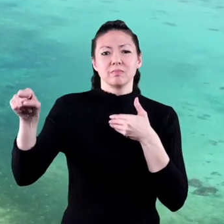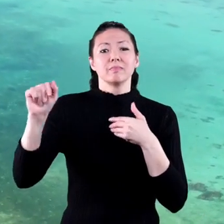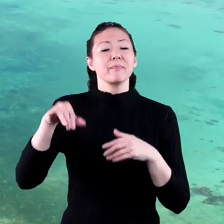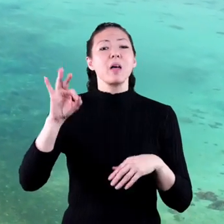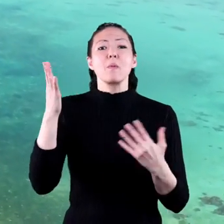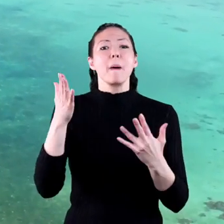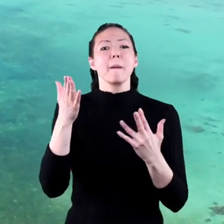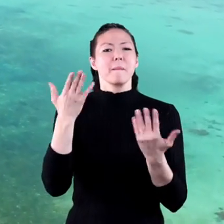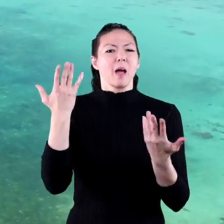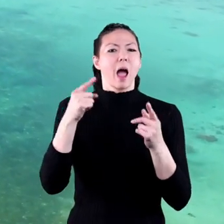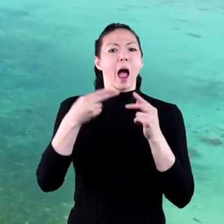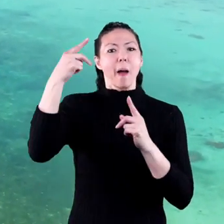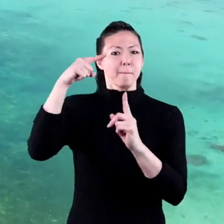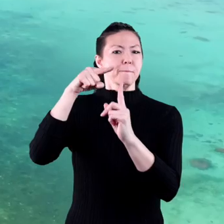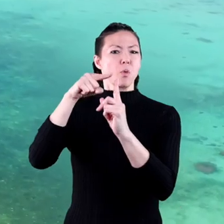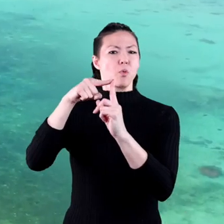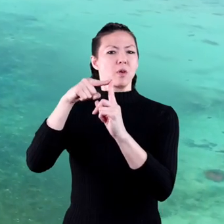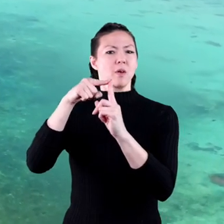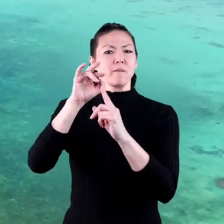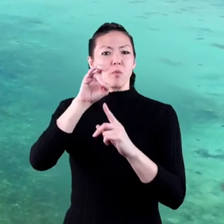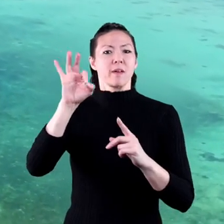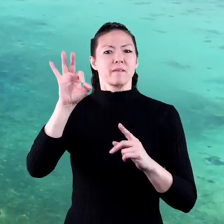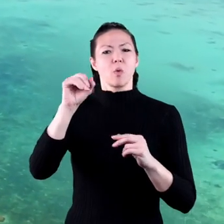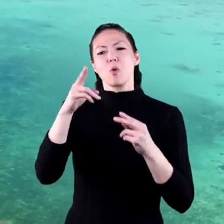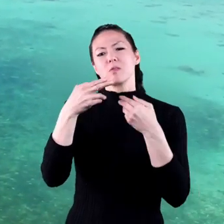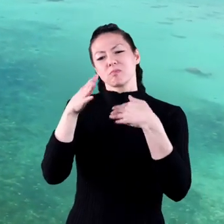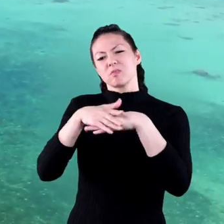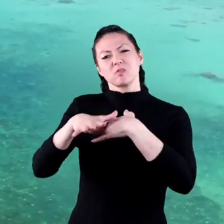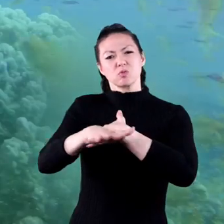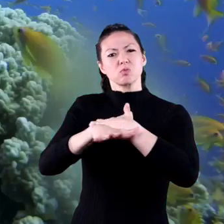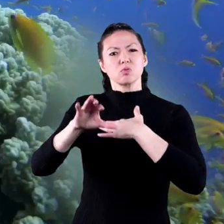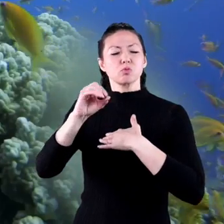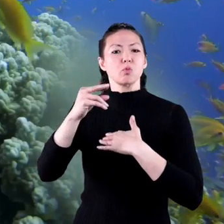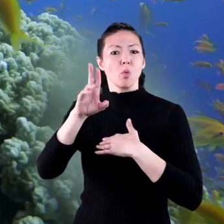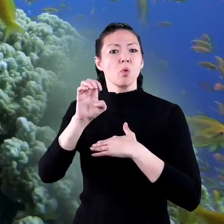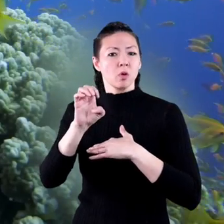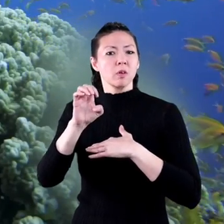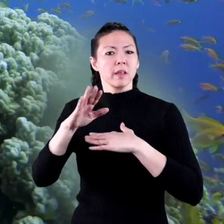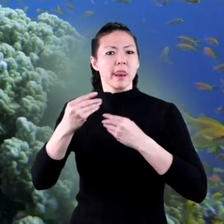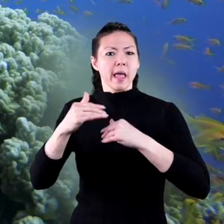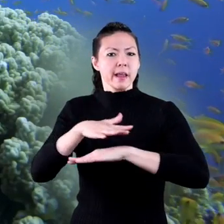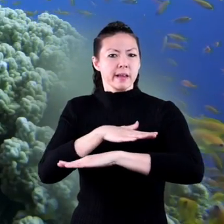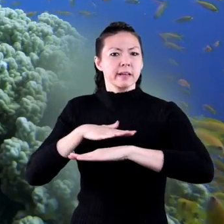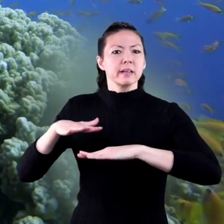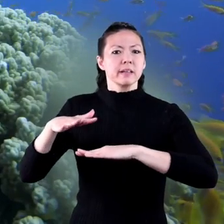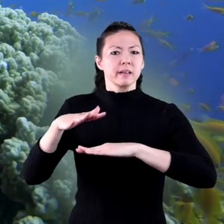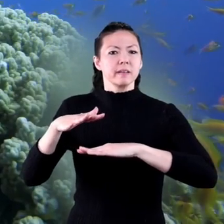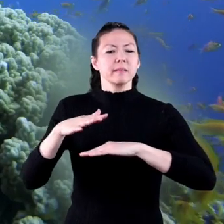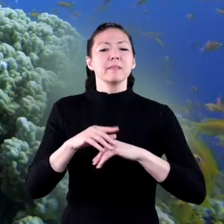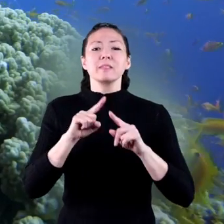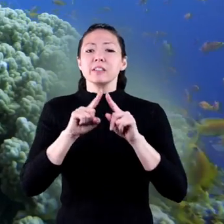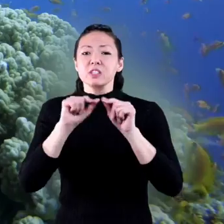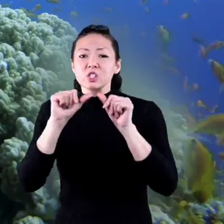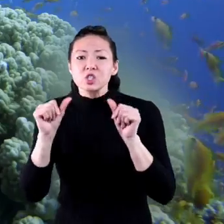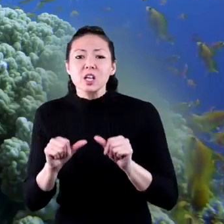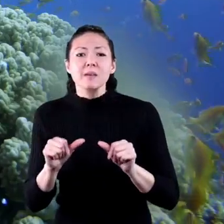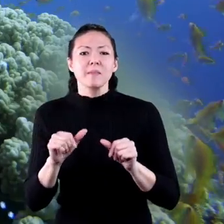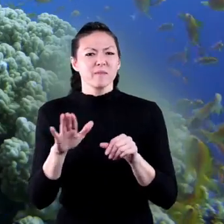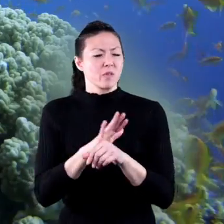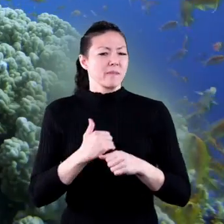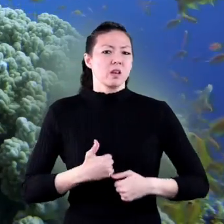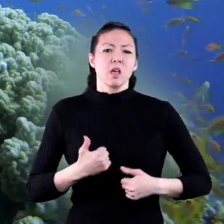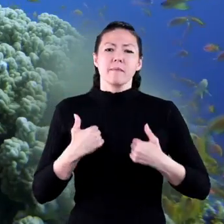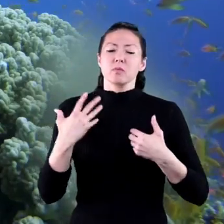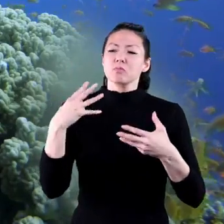found between the highest point of the reef and the shoreline. Depending on the shape of the reef, this area is full